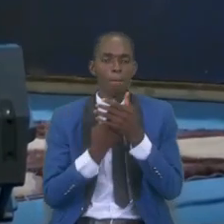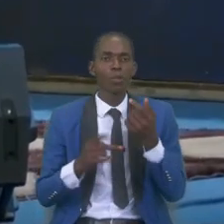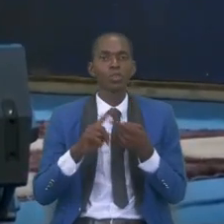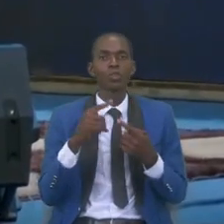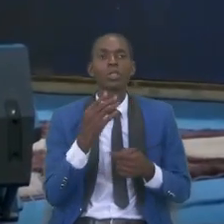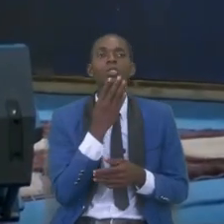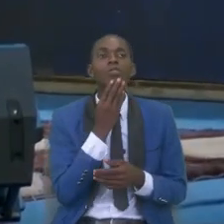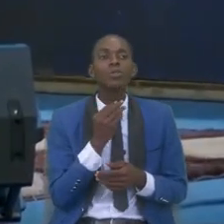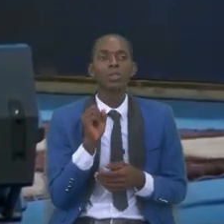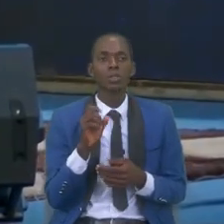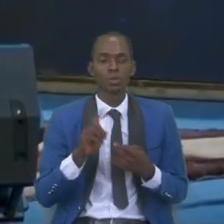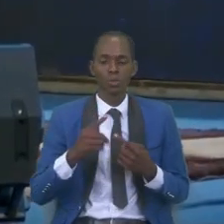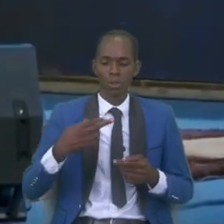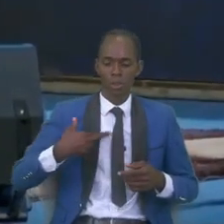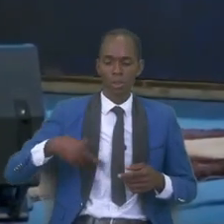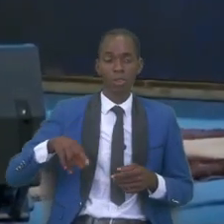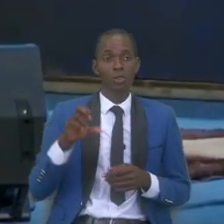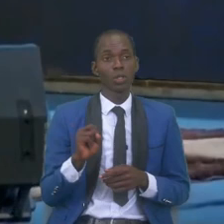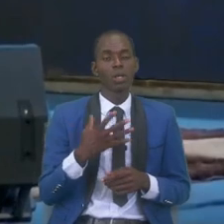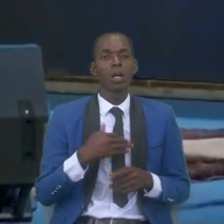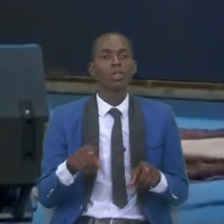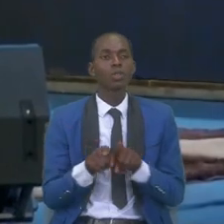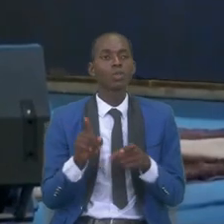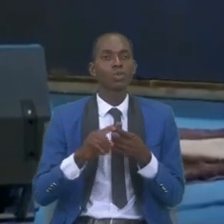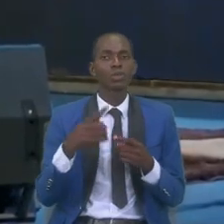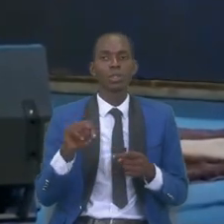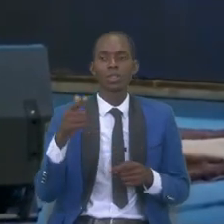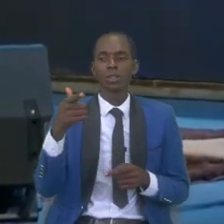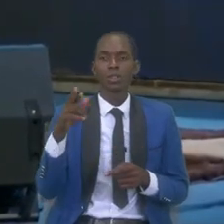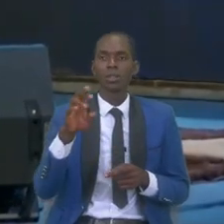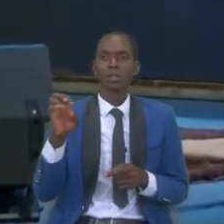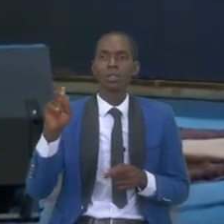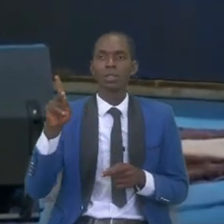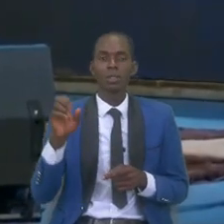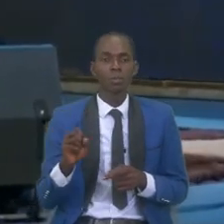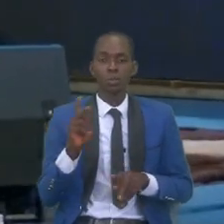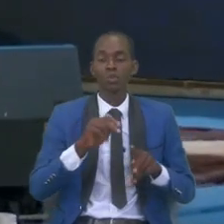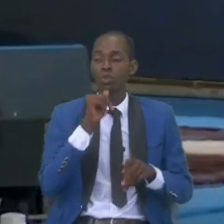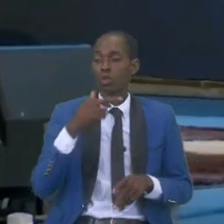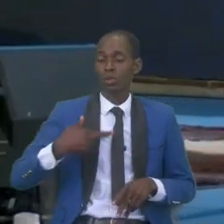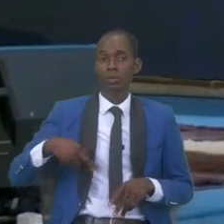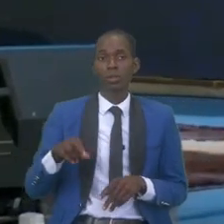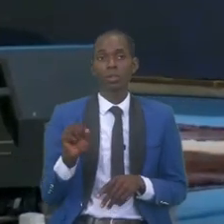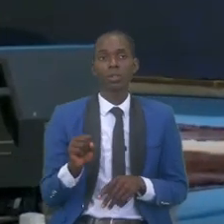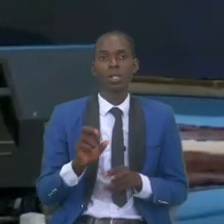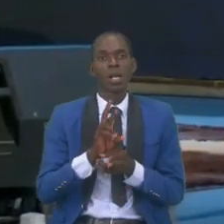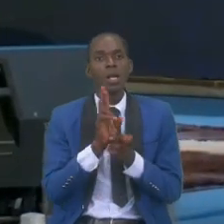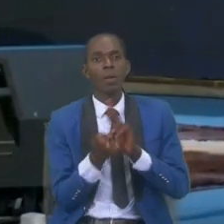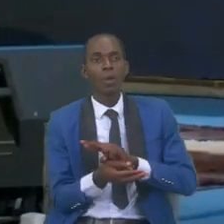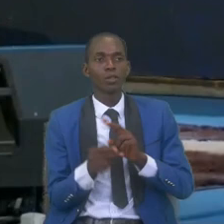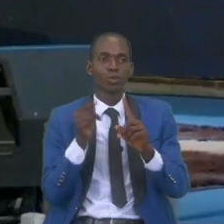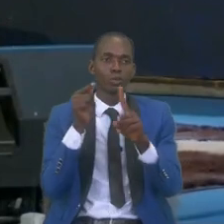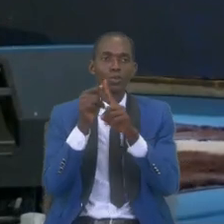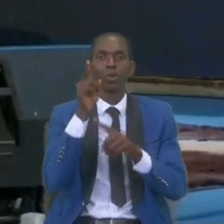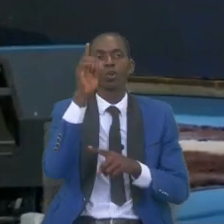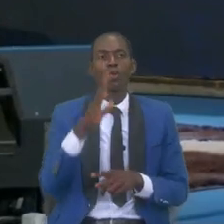the religious, and also to the Greeks, the irreligious, repentance toward God